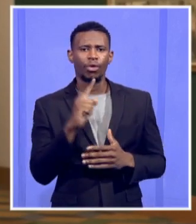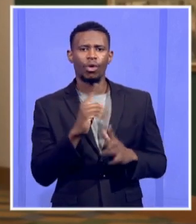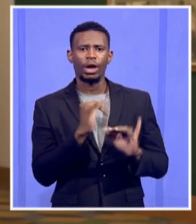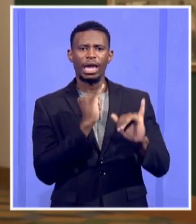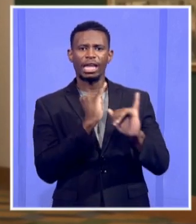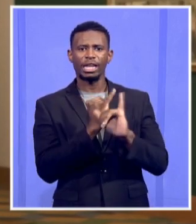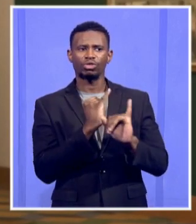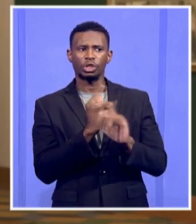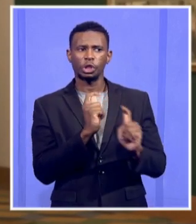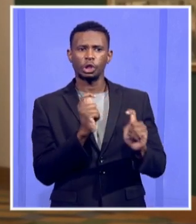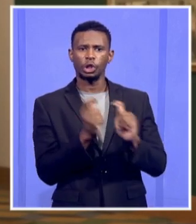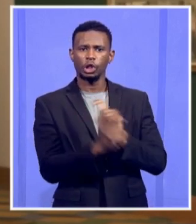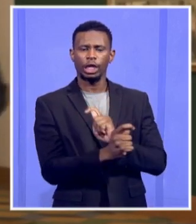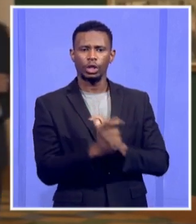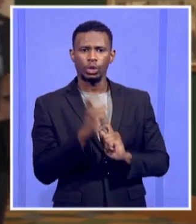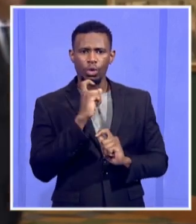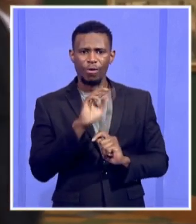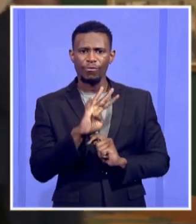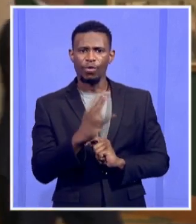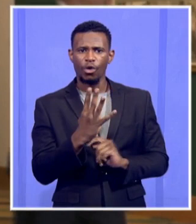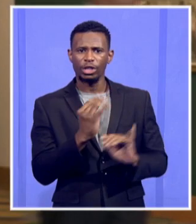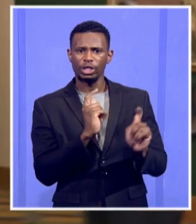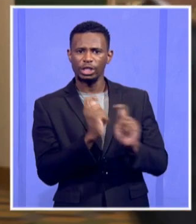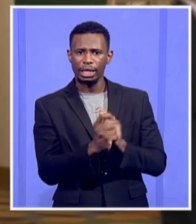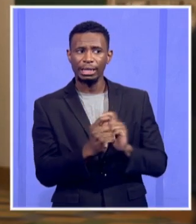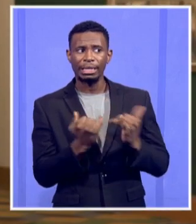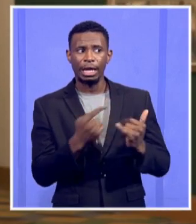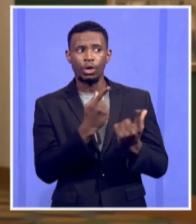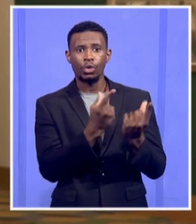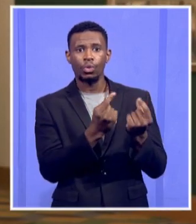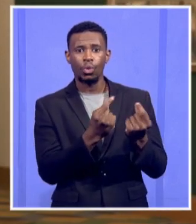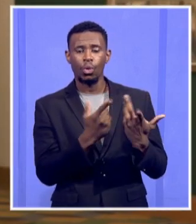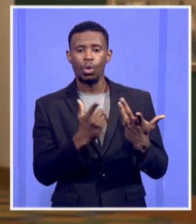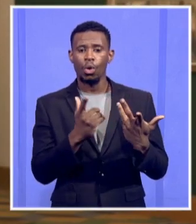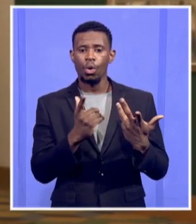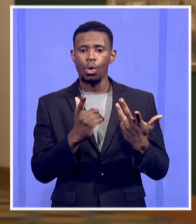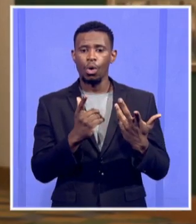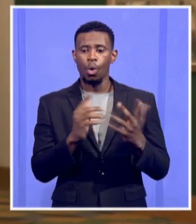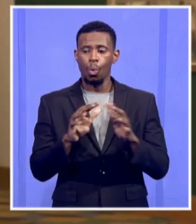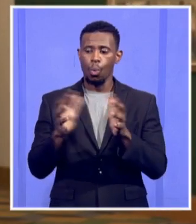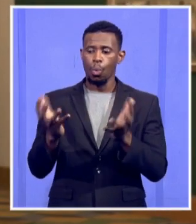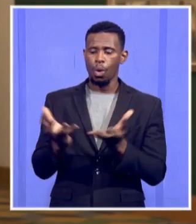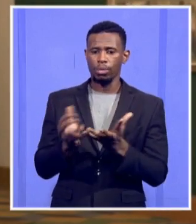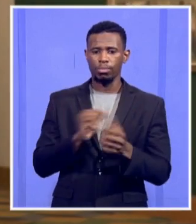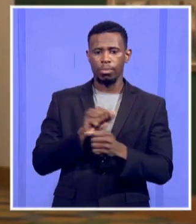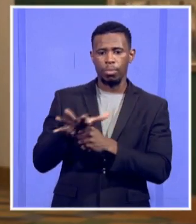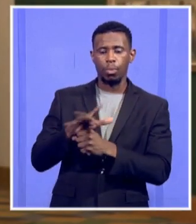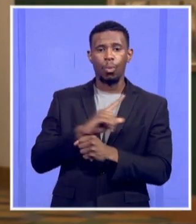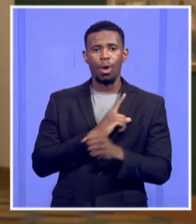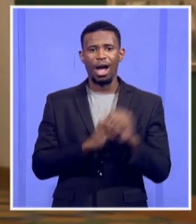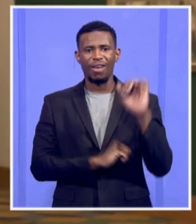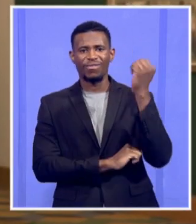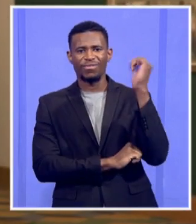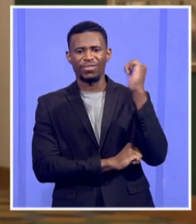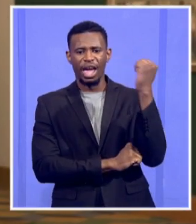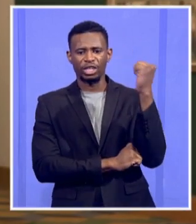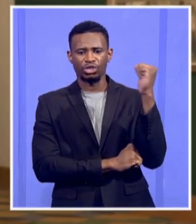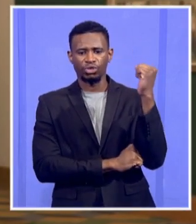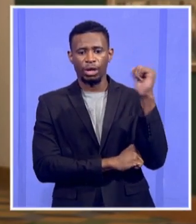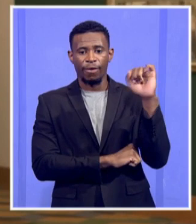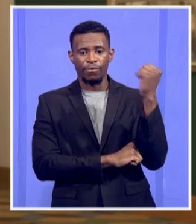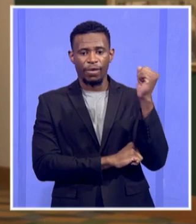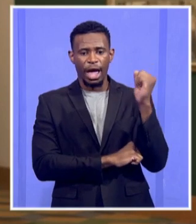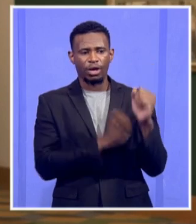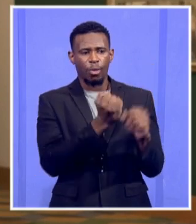up the world, and therefore many are calling for developed countries, particularly the G20, to make a commitment in terms